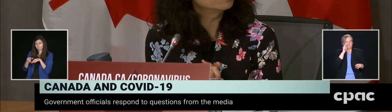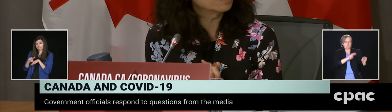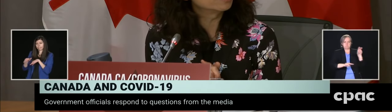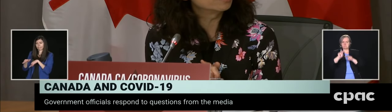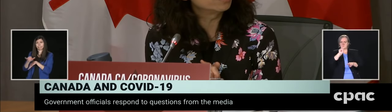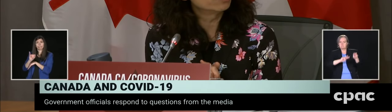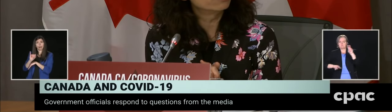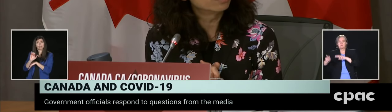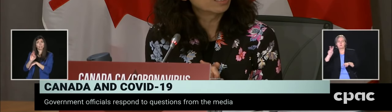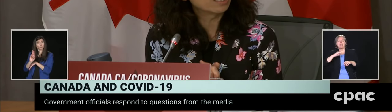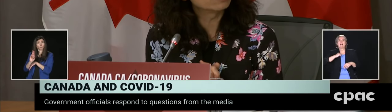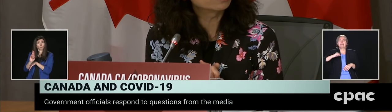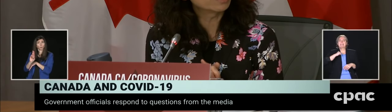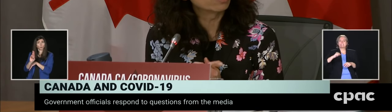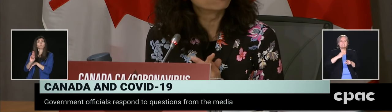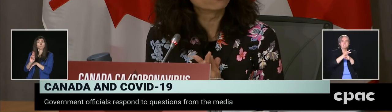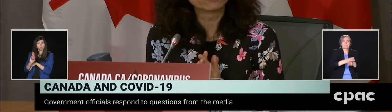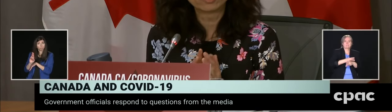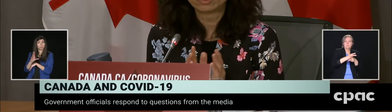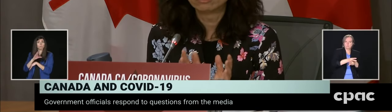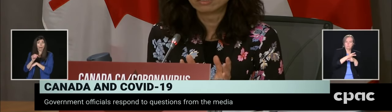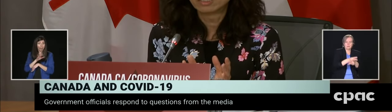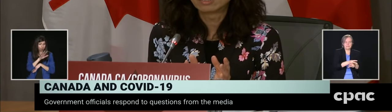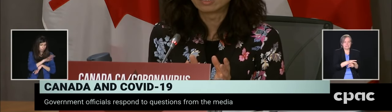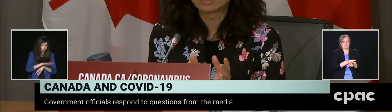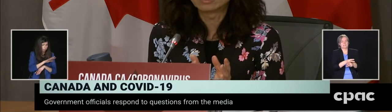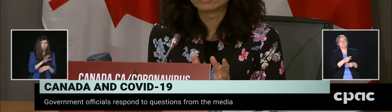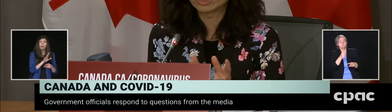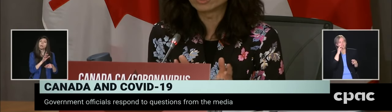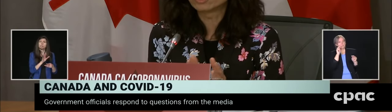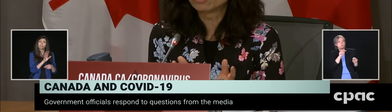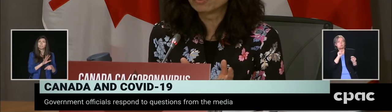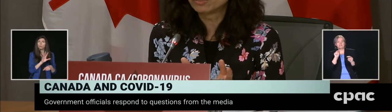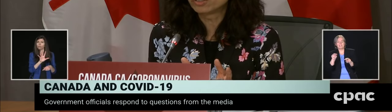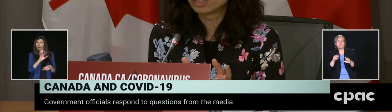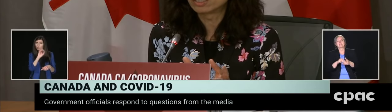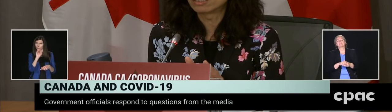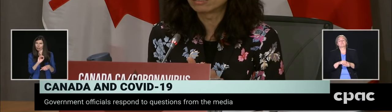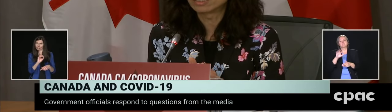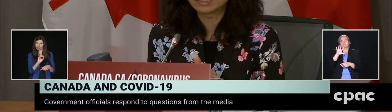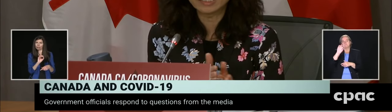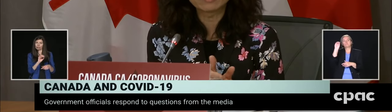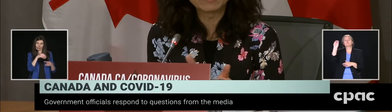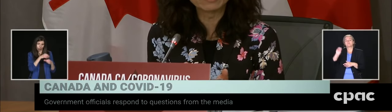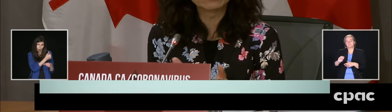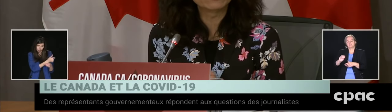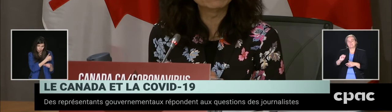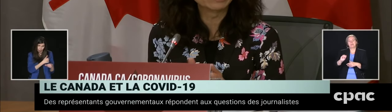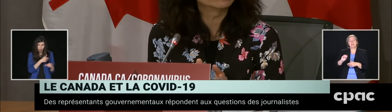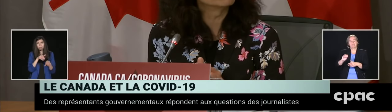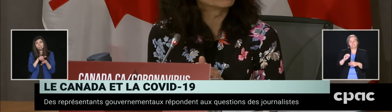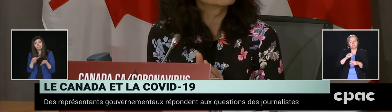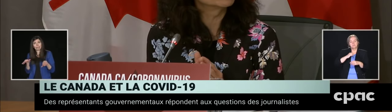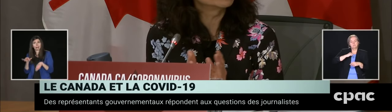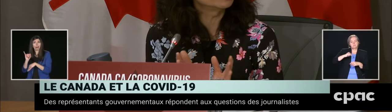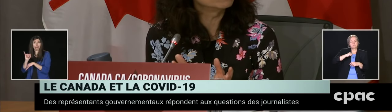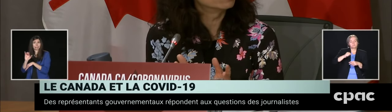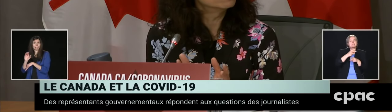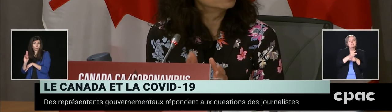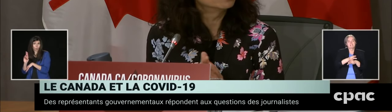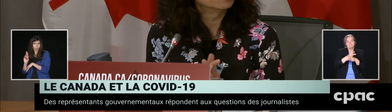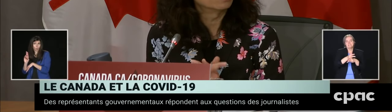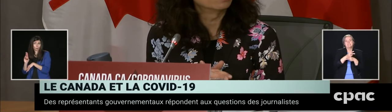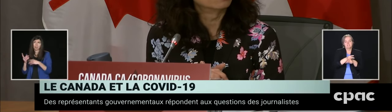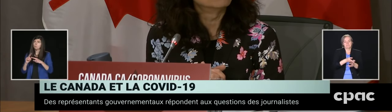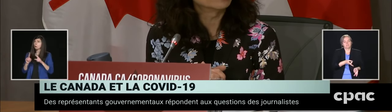been admitted to ICU. I would say overall, the gender distribution, the sex, male to female, is approximately